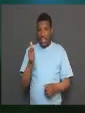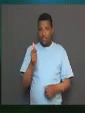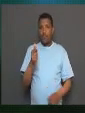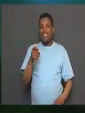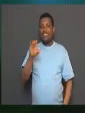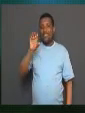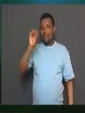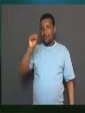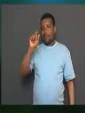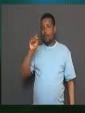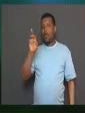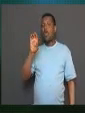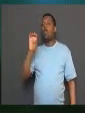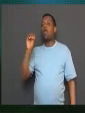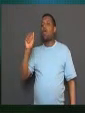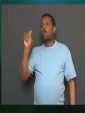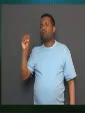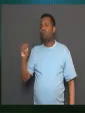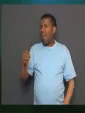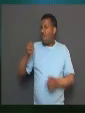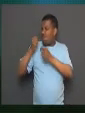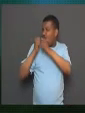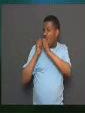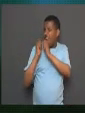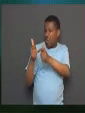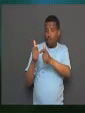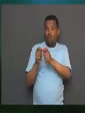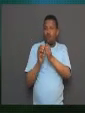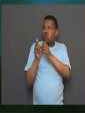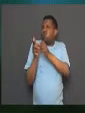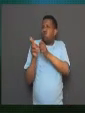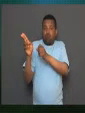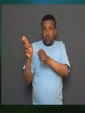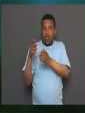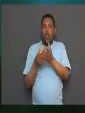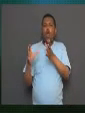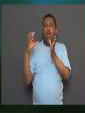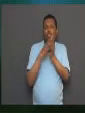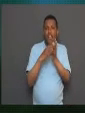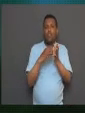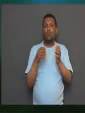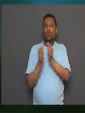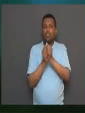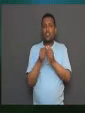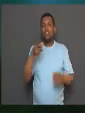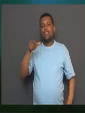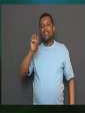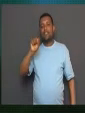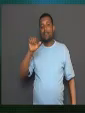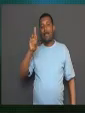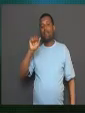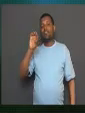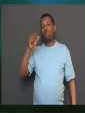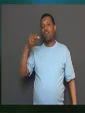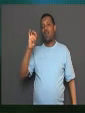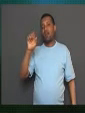The jet stream, made up of high-velocity winds, is contained within the